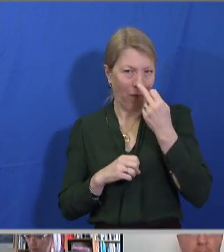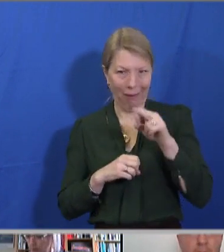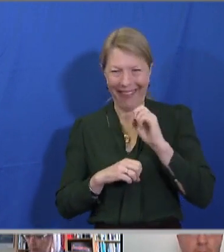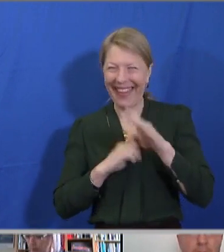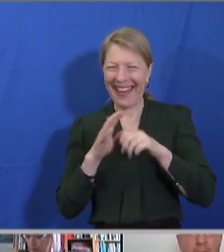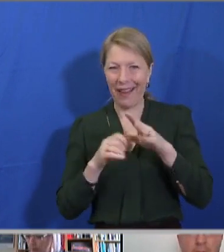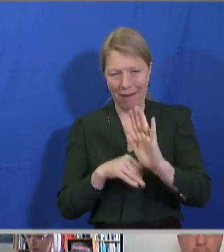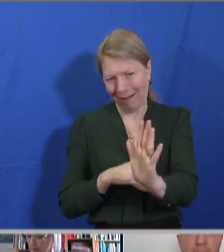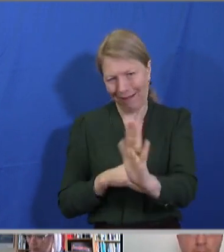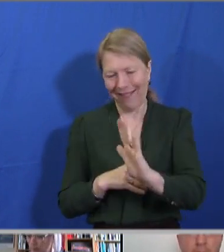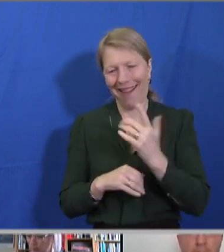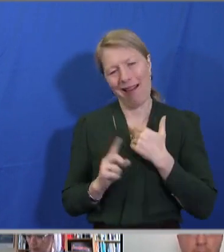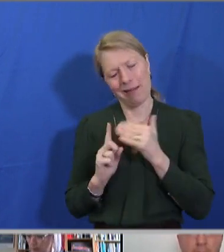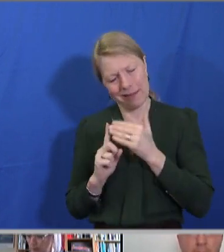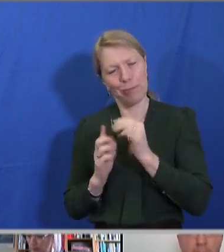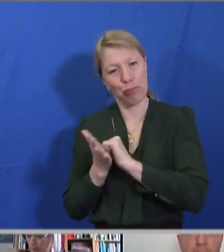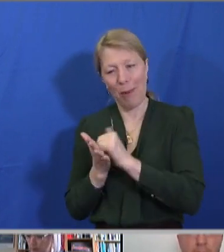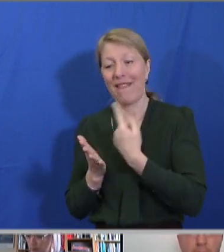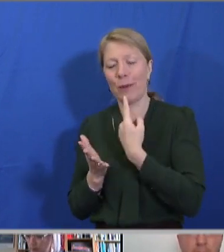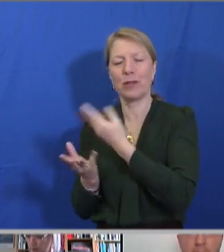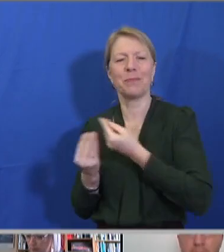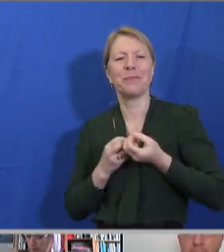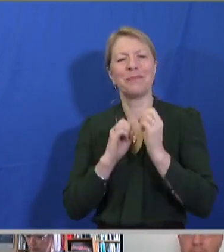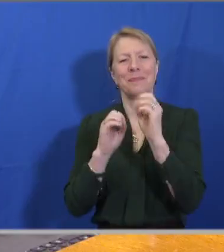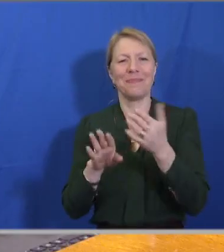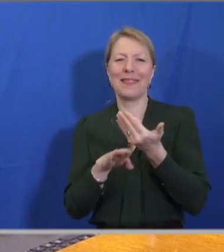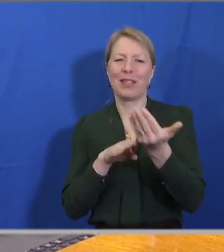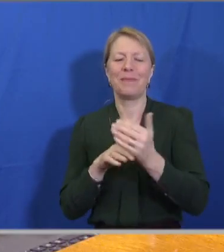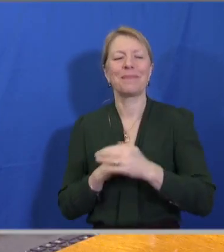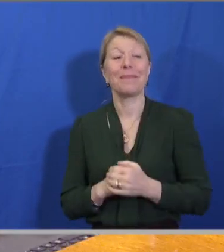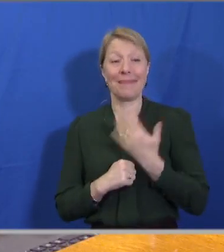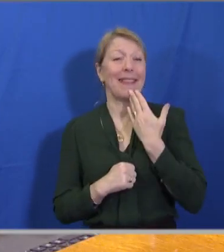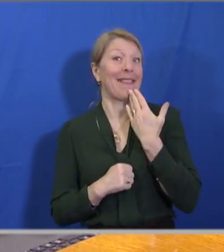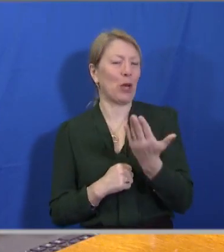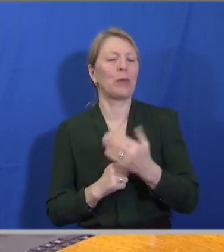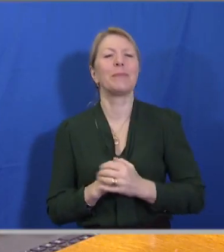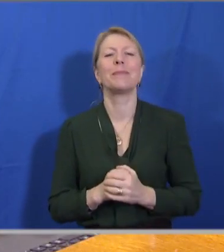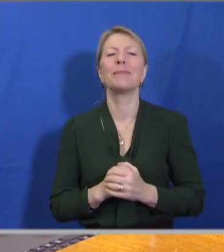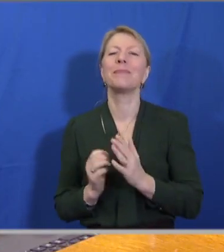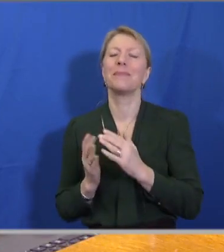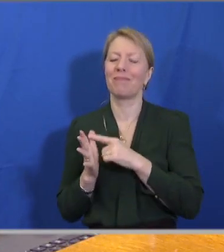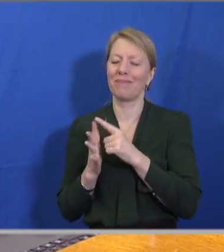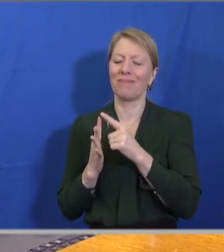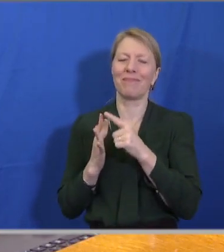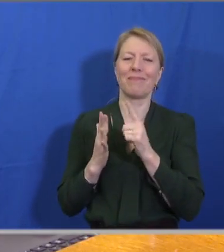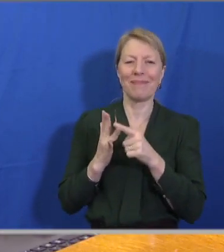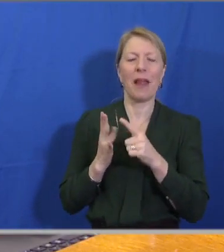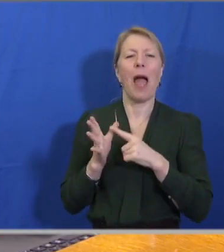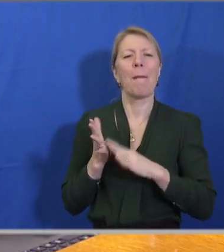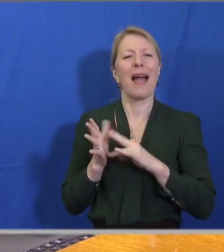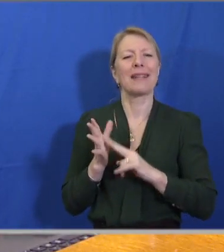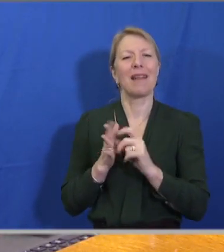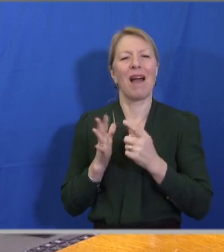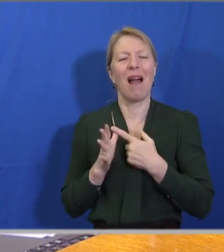with you. Okay, thank you, Mark, and we look forward to receiving that. Amanda. Just